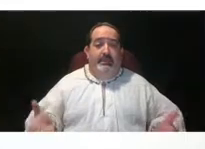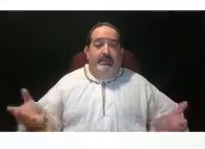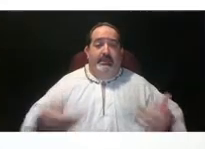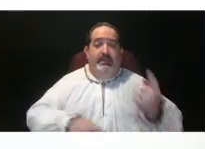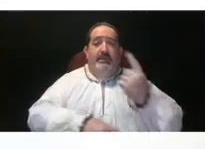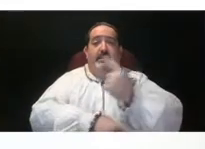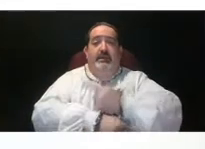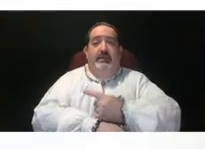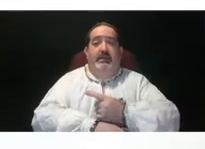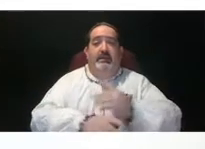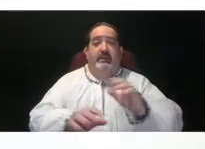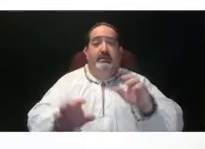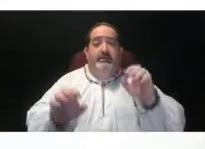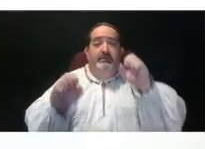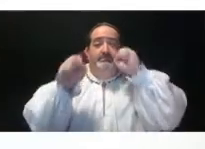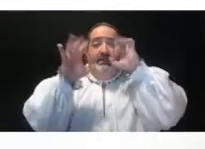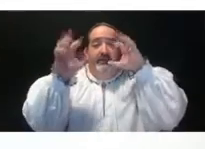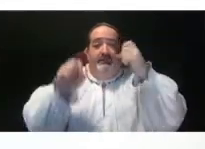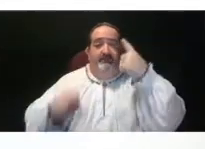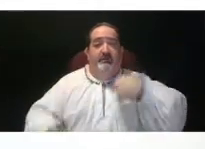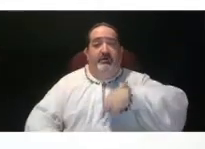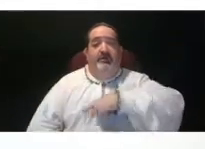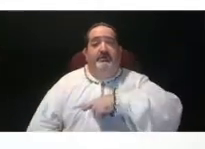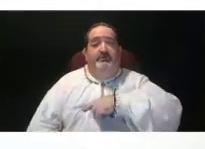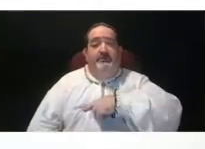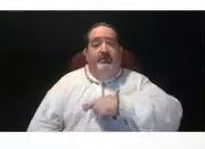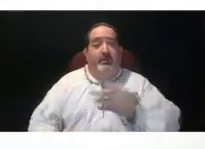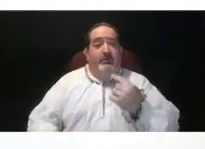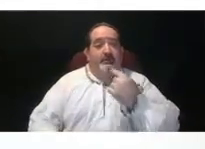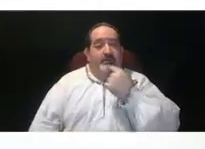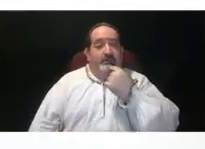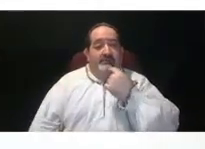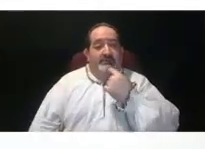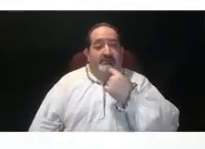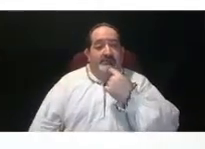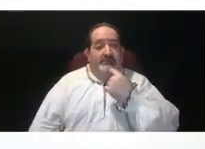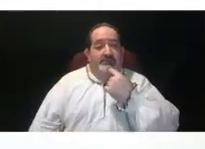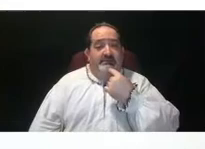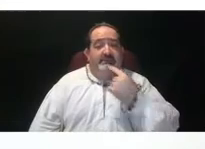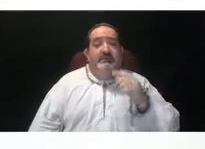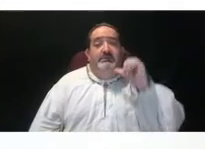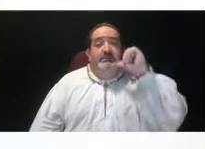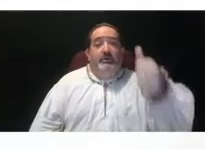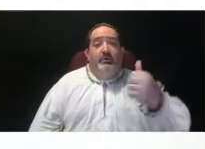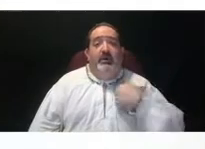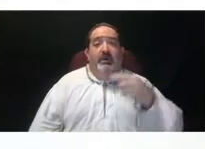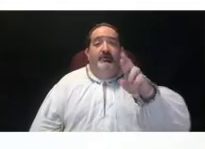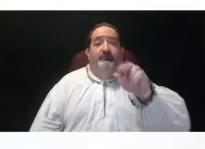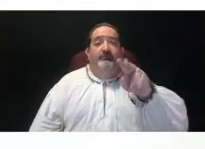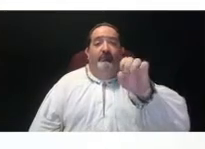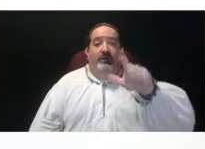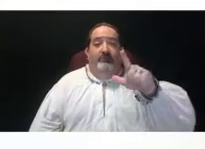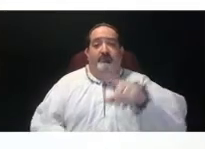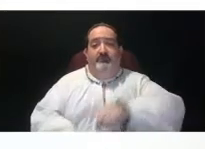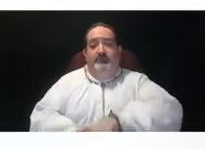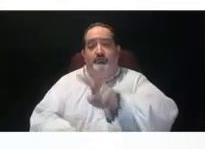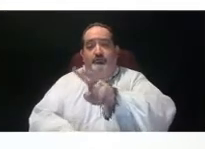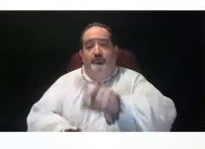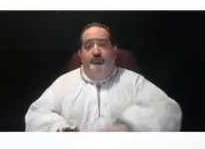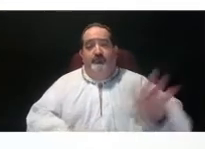day spectacular for us. I'd like to mention that there's a revel tomorrow from 2 to 4.